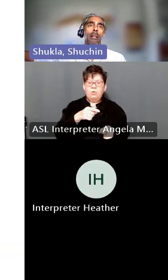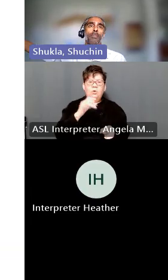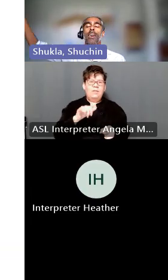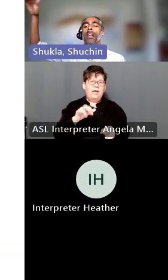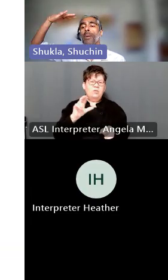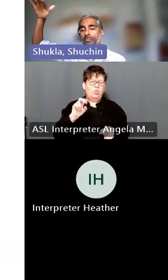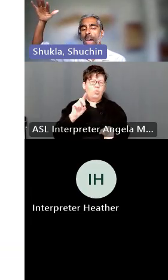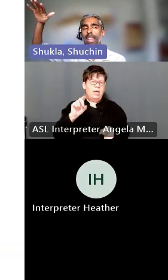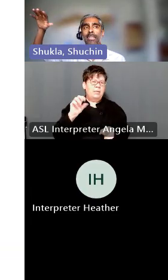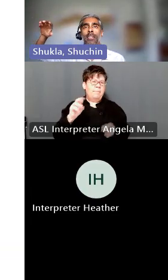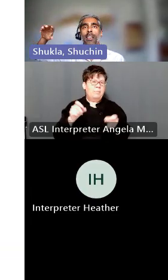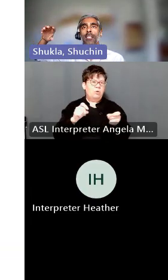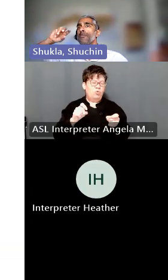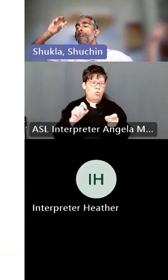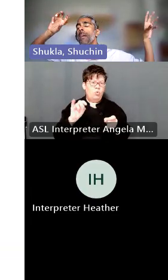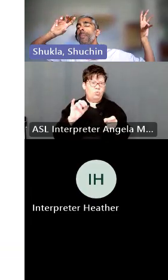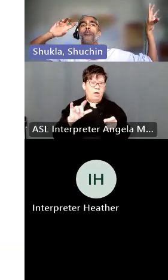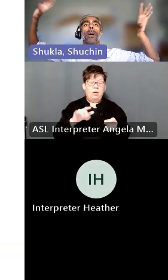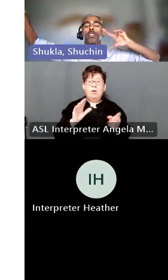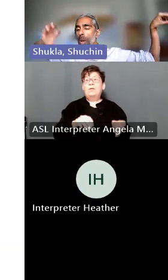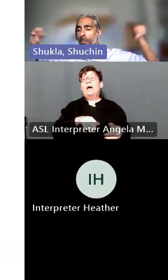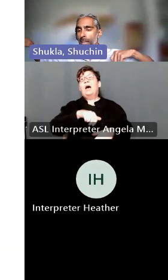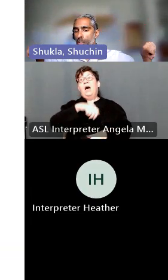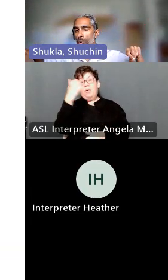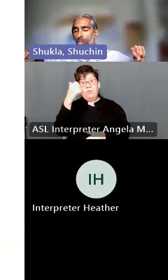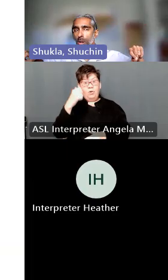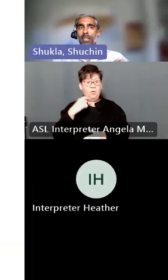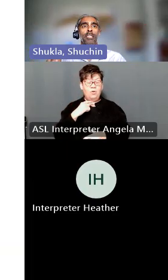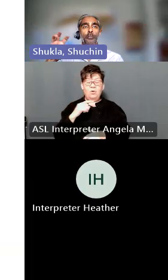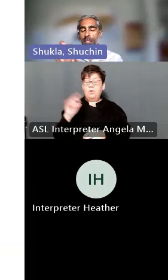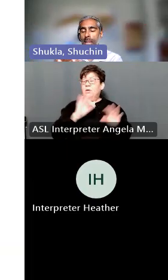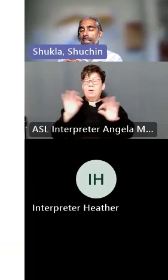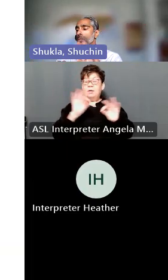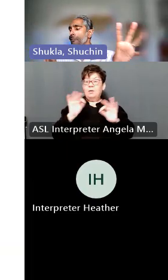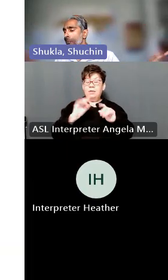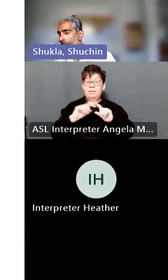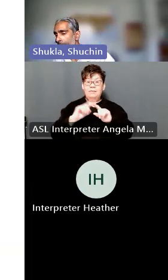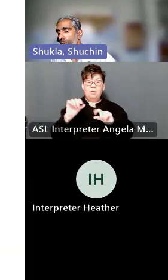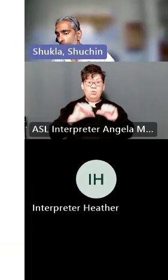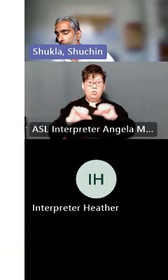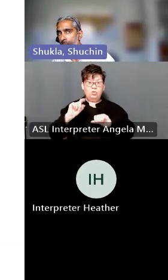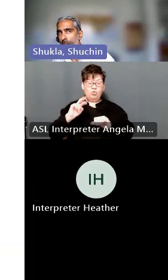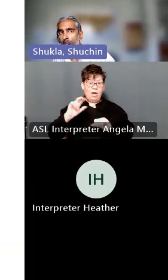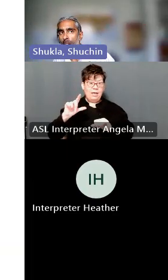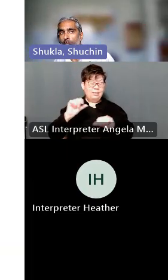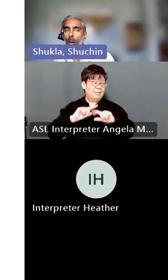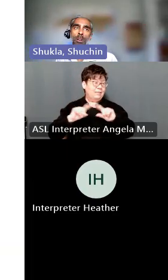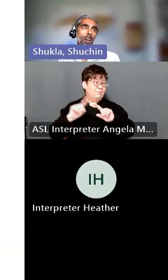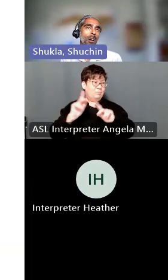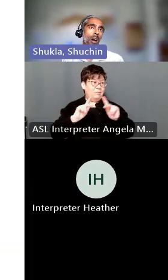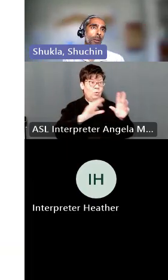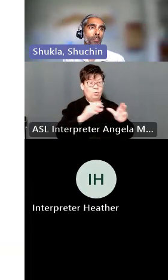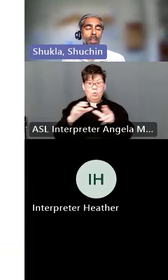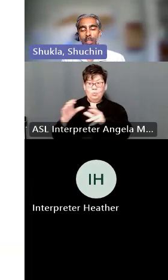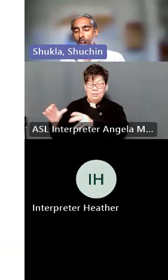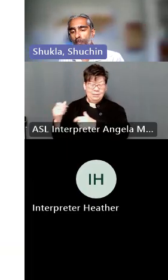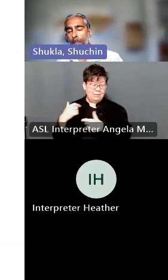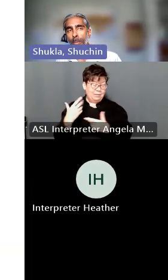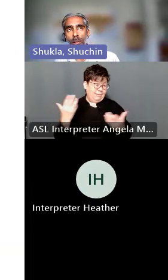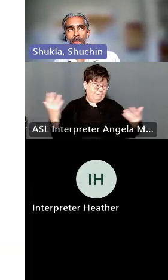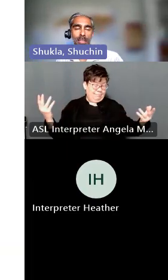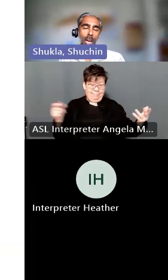controlled trial. And then above that is let's pick a bunch of randomized controlled trials in different settings with different people groups,